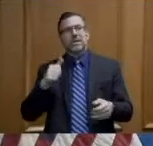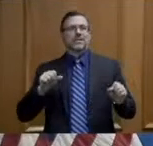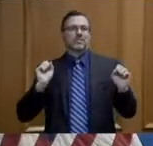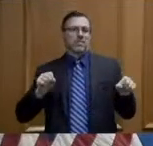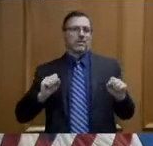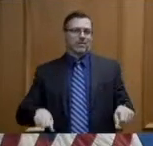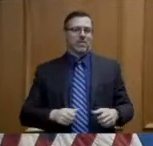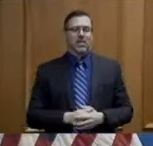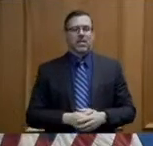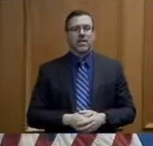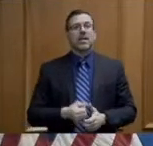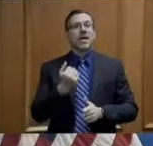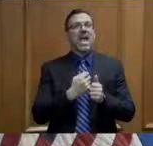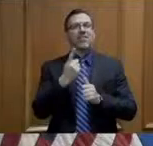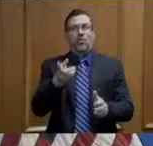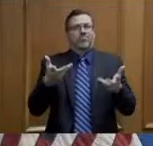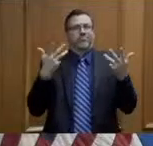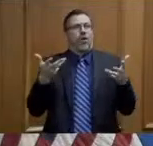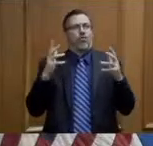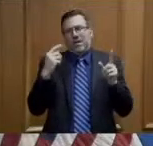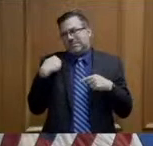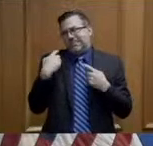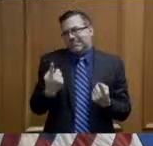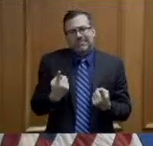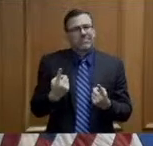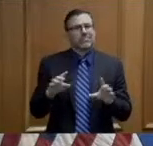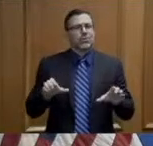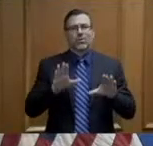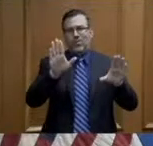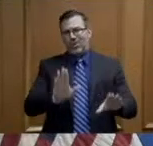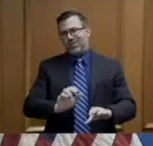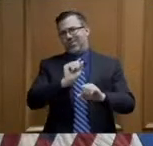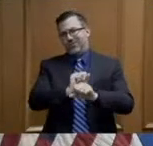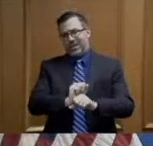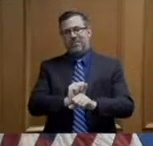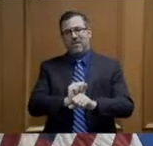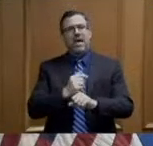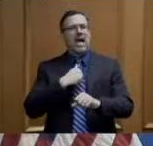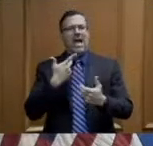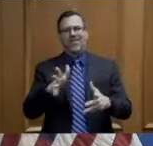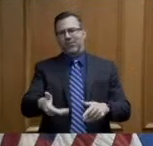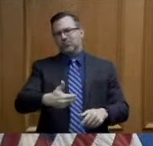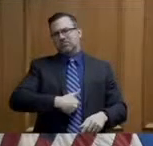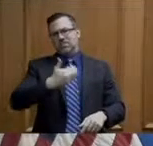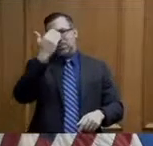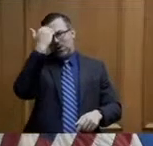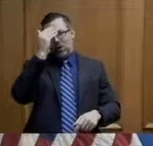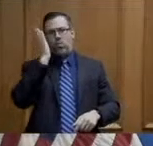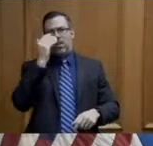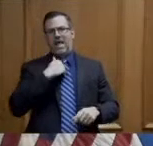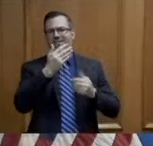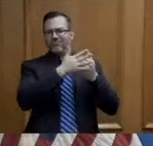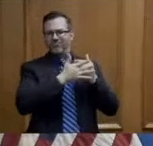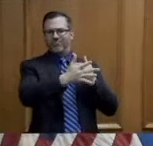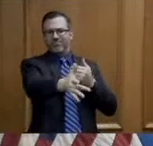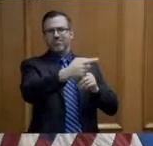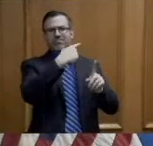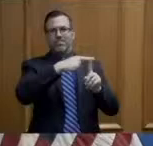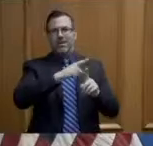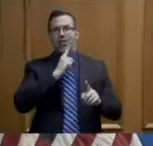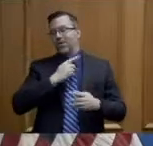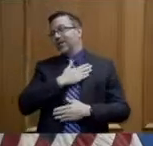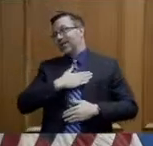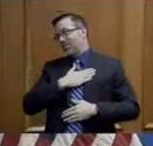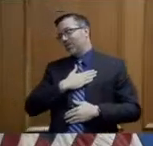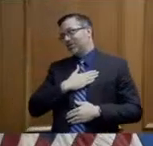They've been doing an exceptional job during these times of school closures, and I know that we will continue to do that work for our kids. They are counting on us. I really appreciate it.